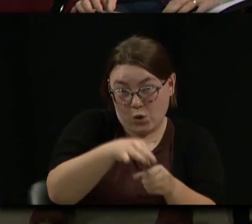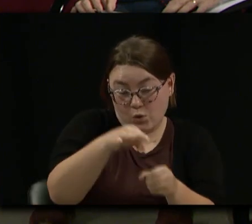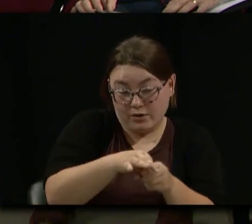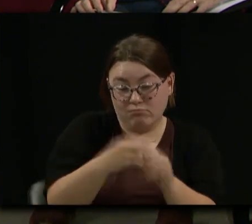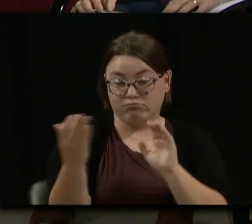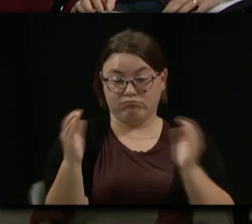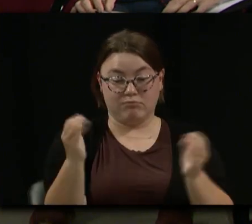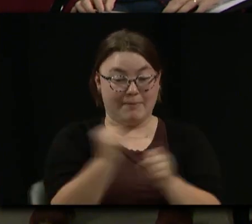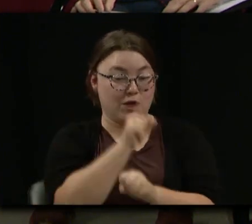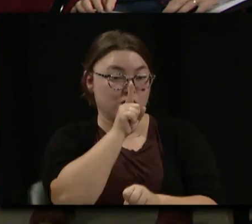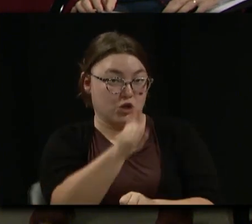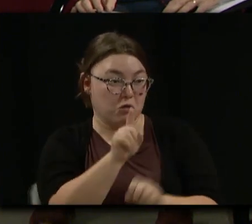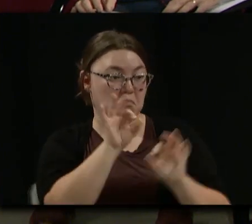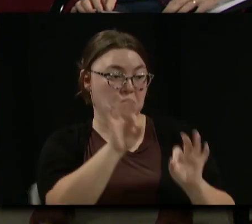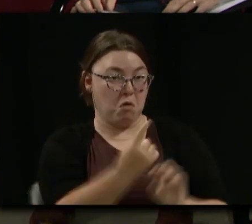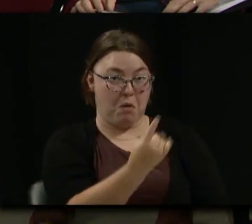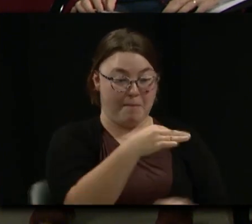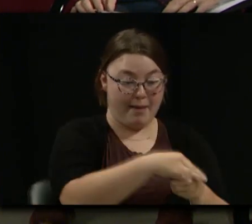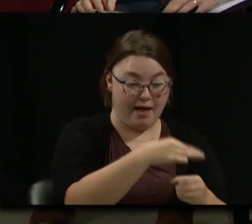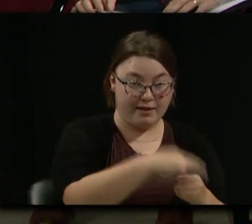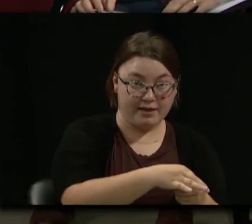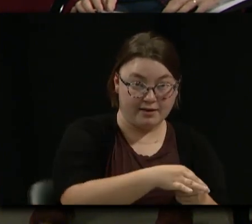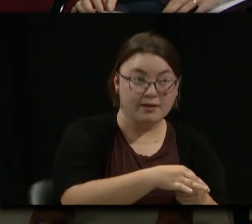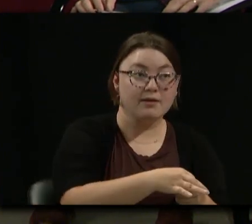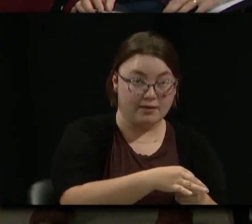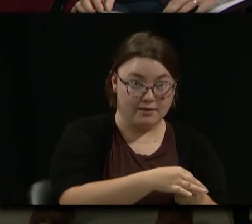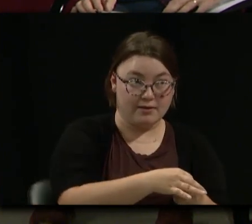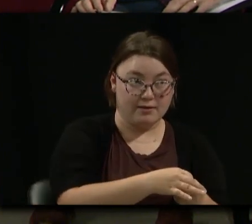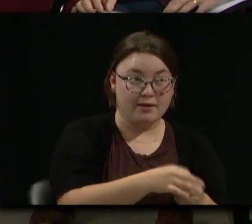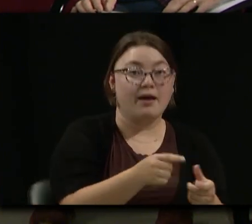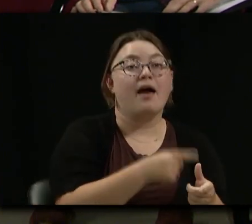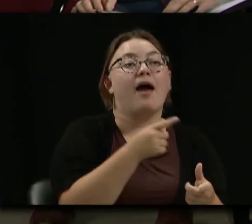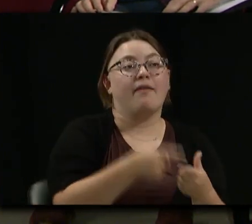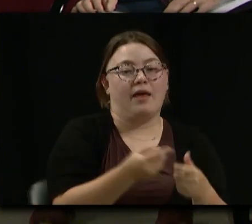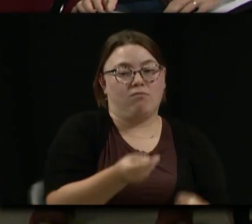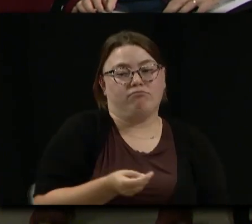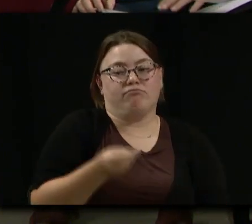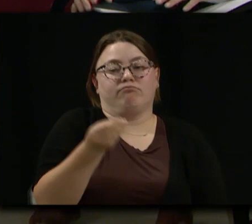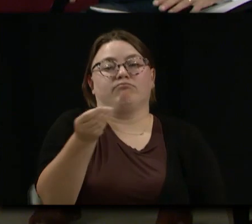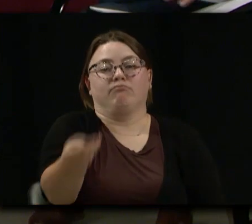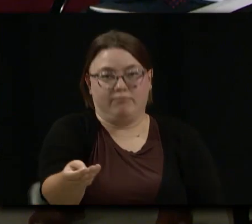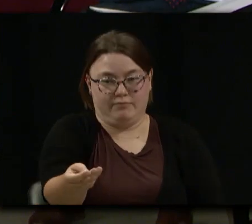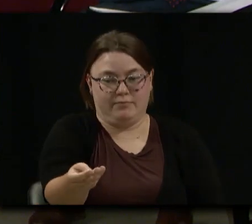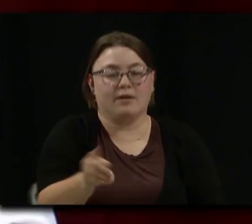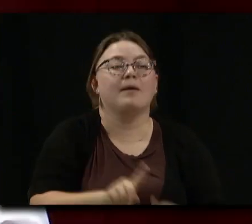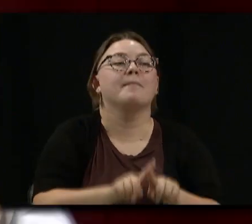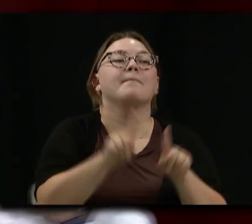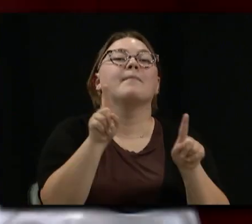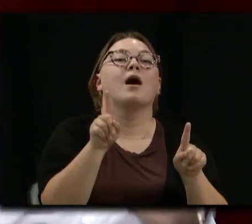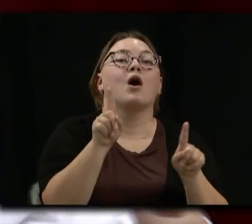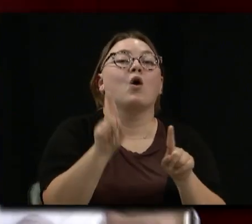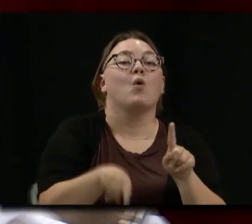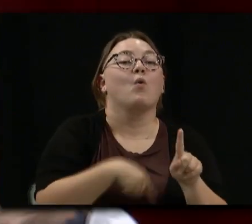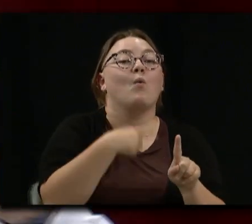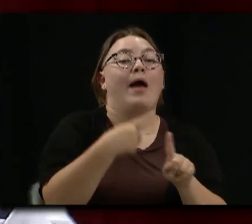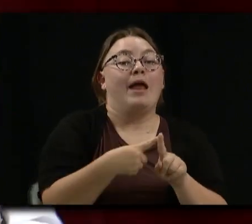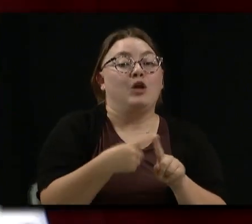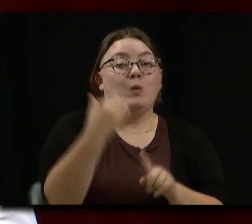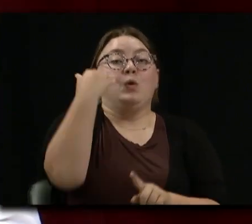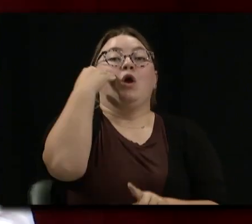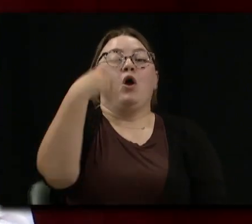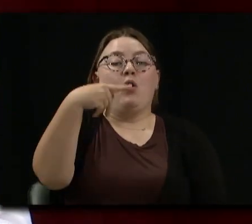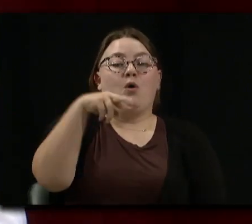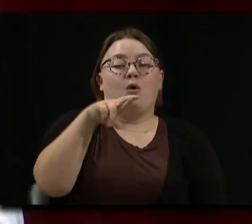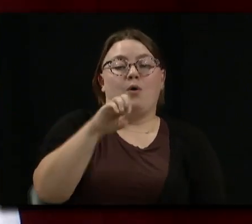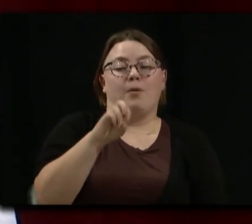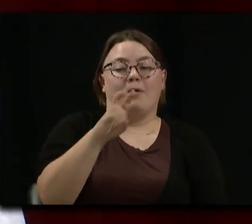the polling location, will not accept the ballot there, so you can't do that. So. Right. But by confirming that your provisional ballot counts, since you did